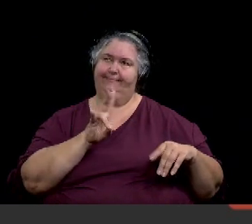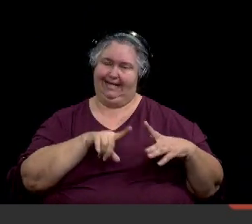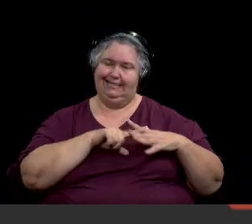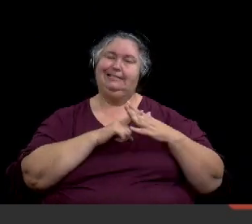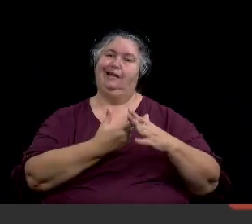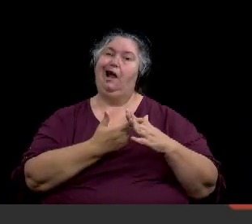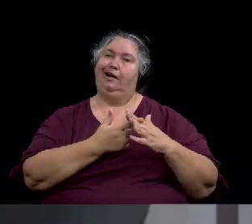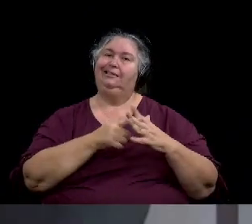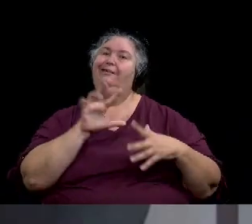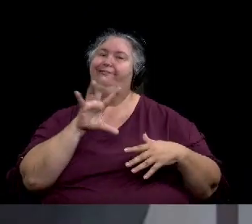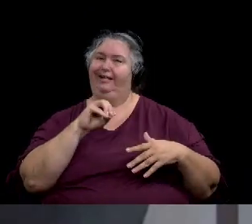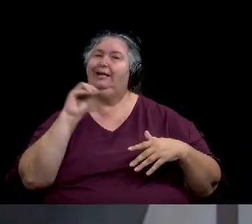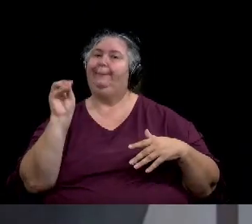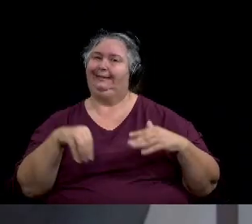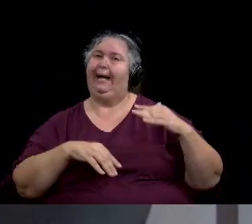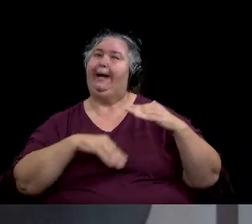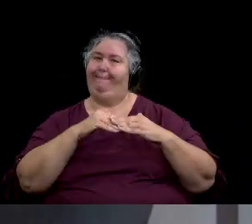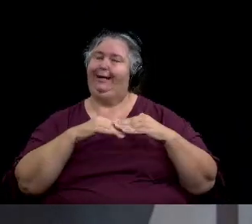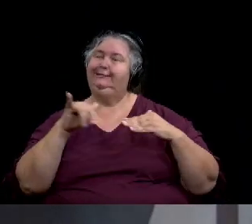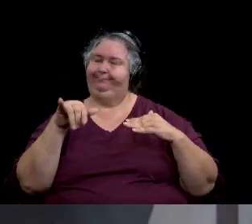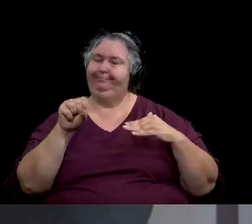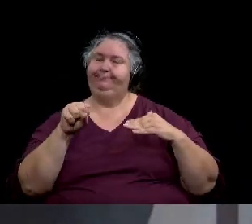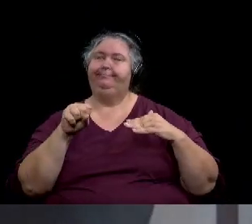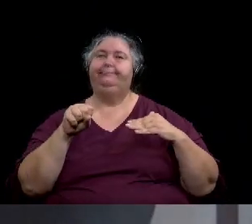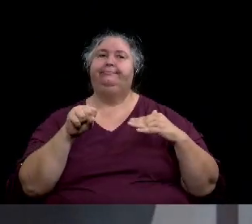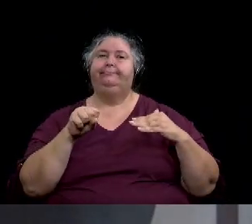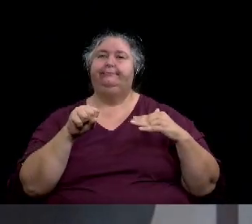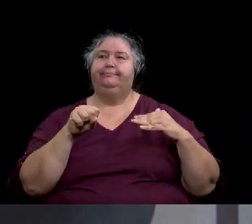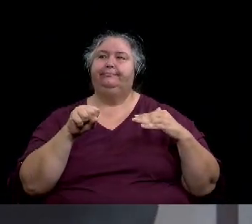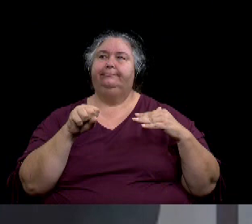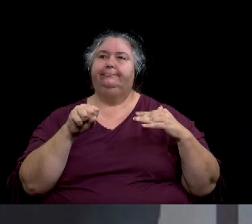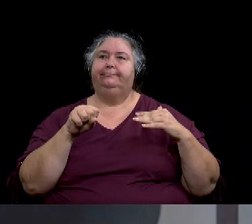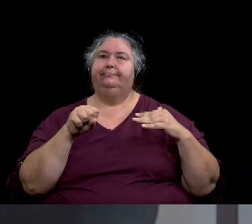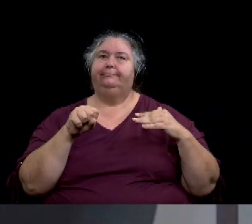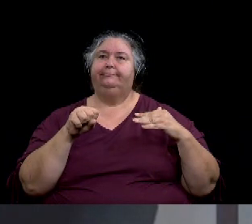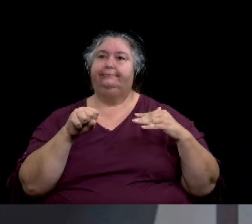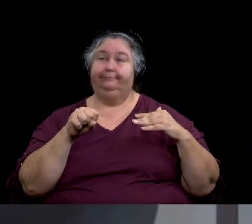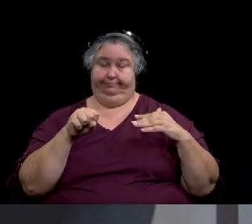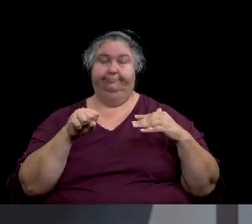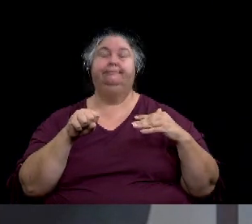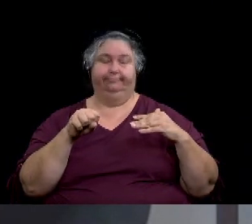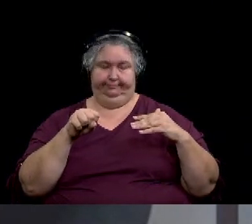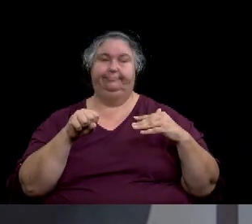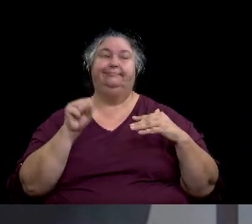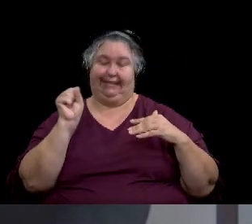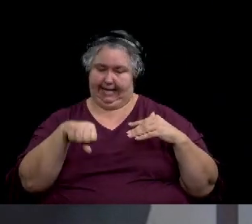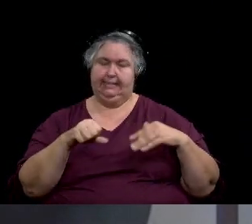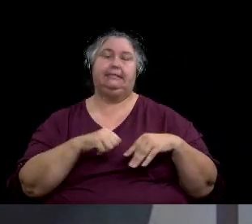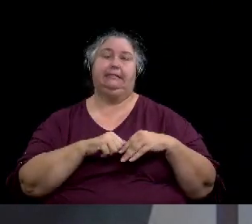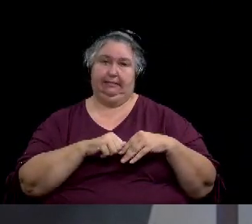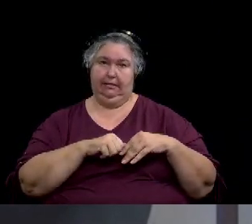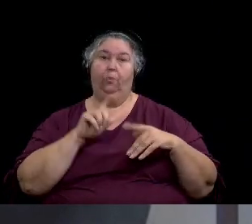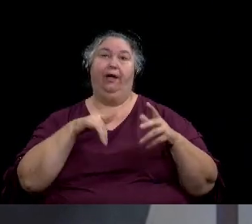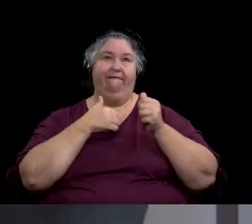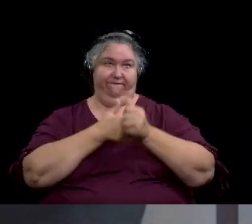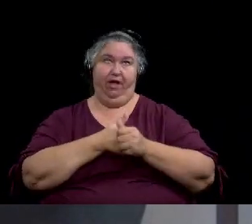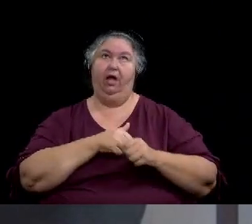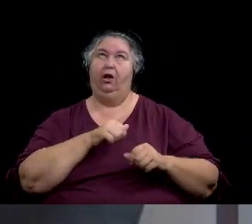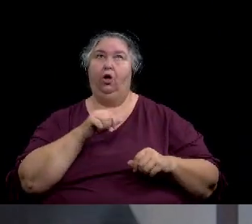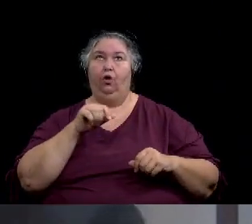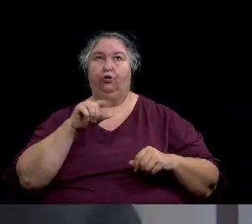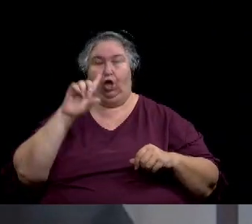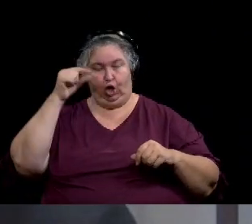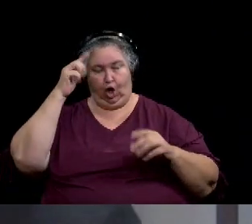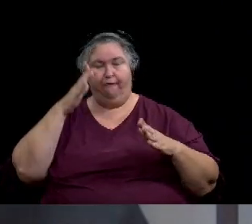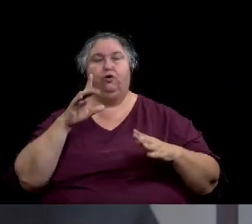effect, and so the order's in place. In other words, he's asking that we